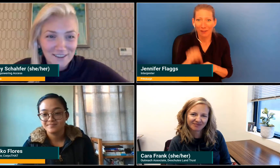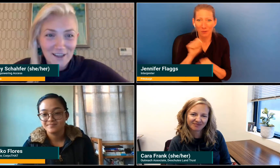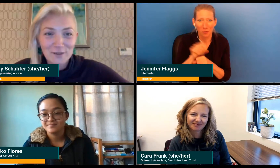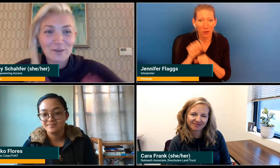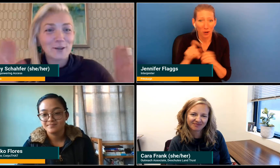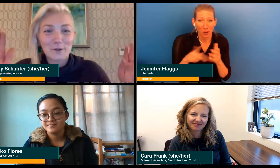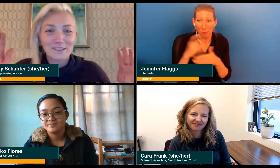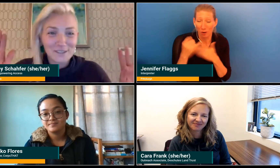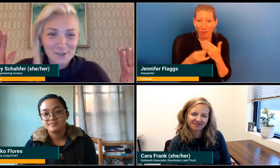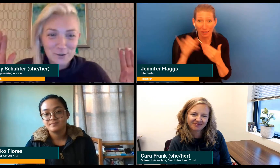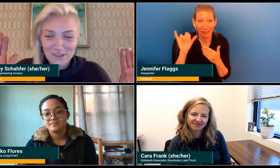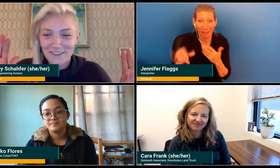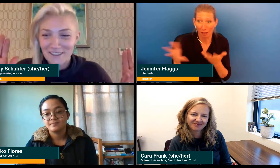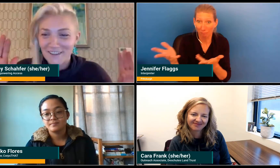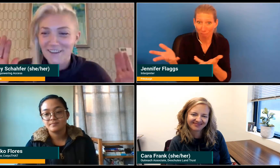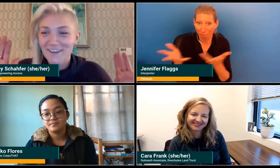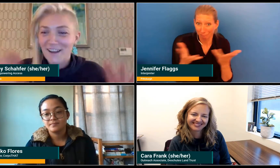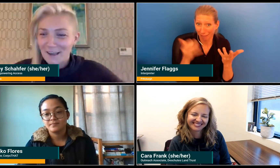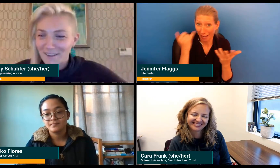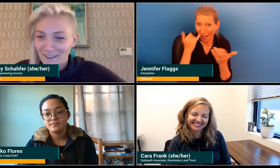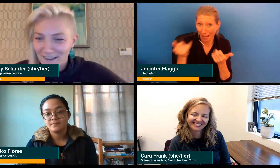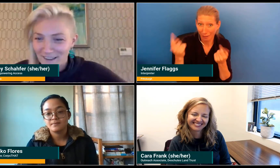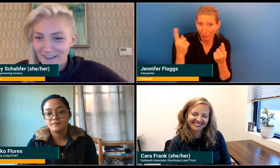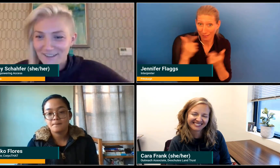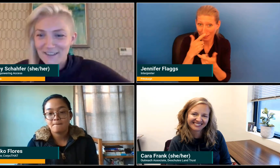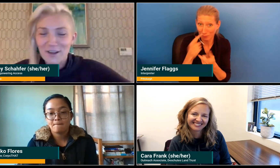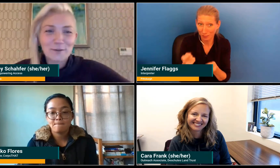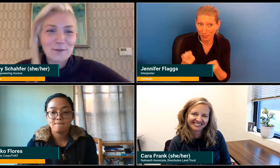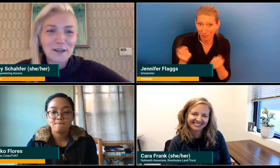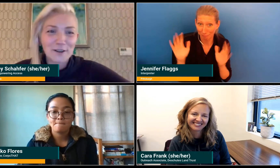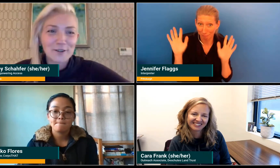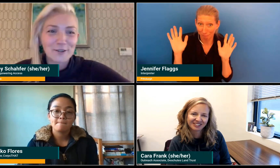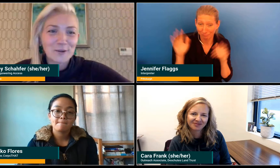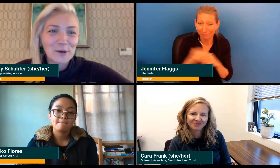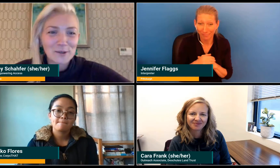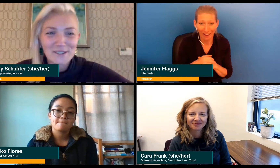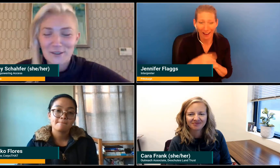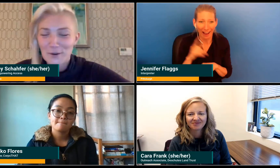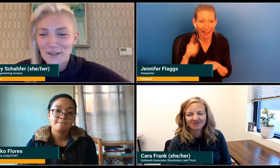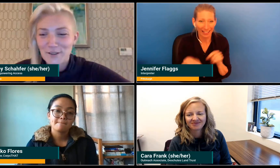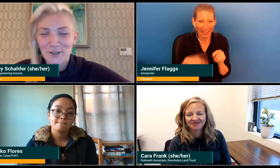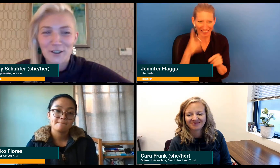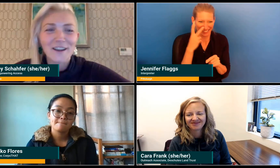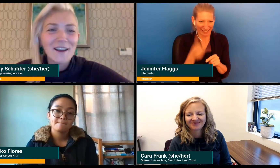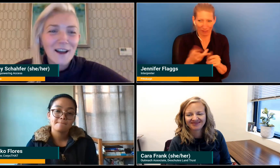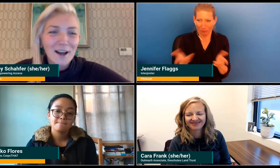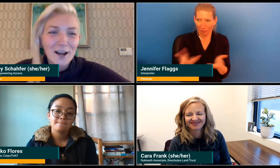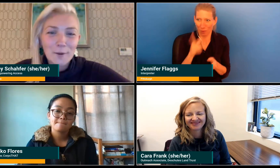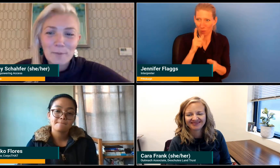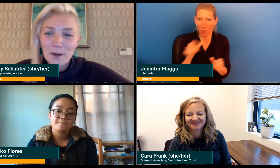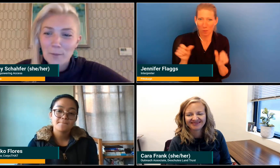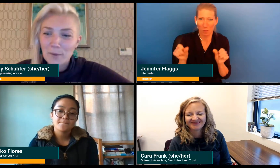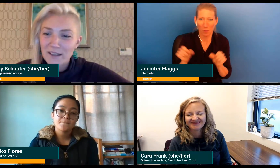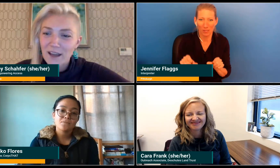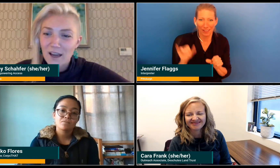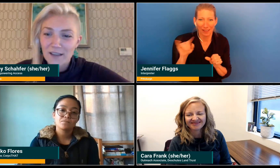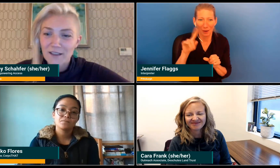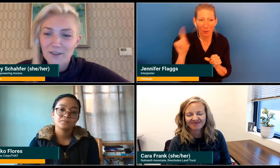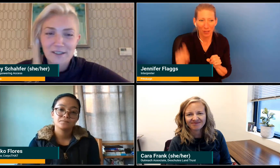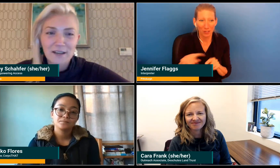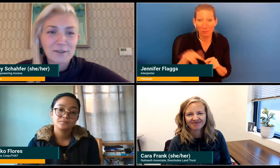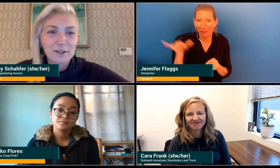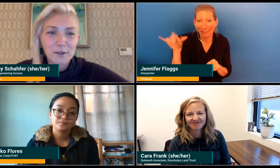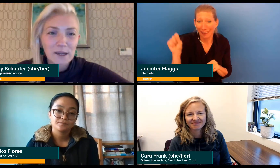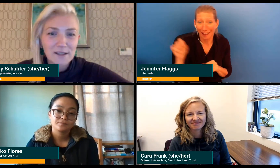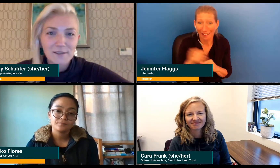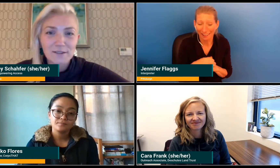project like that if anyone is interested. I can't tell from here who posted the question. But yeah, I think